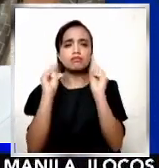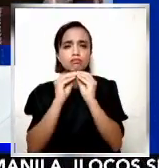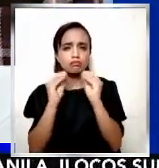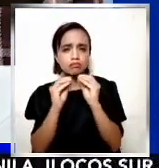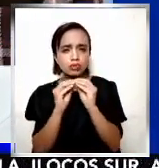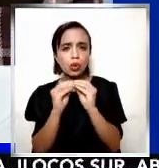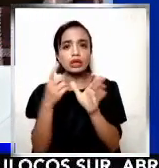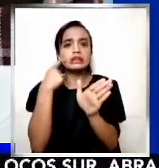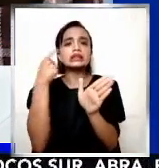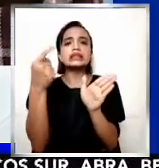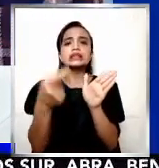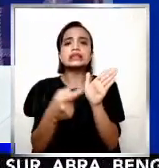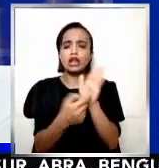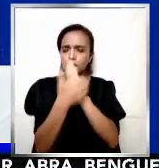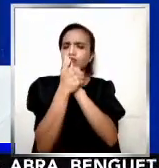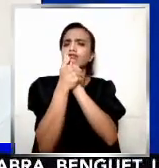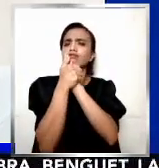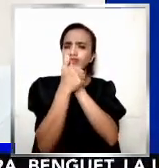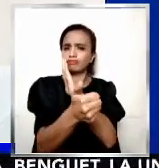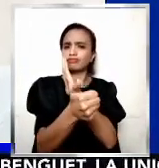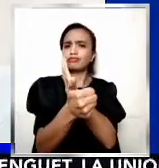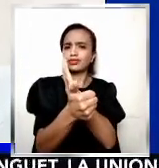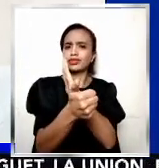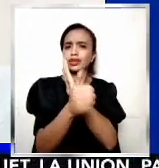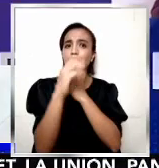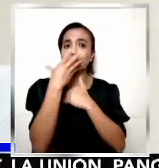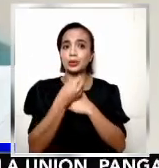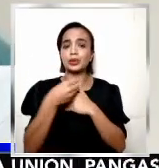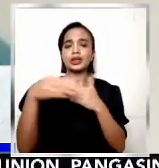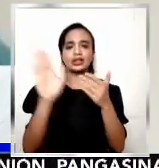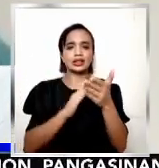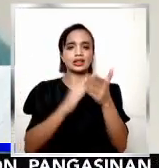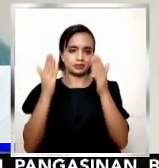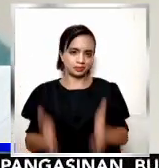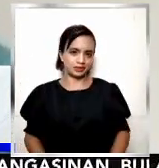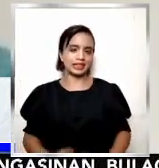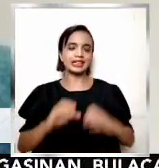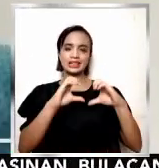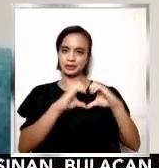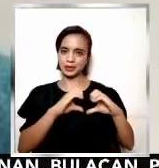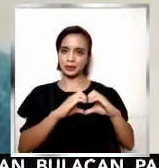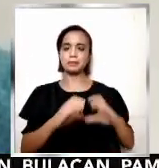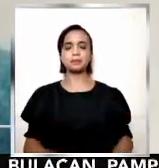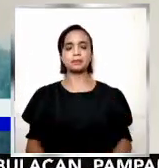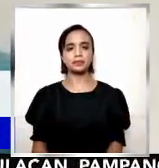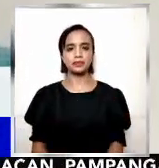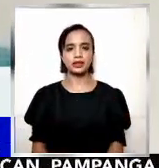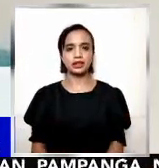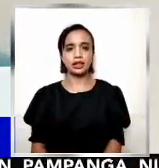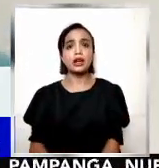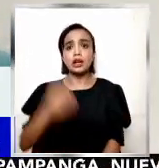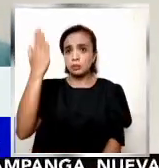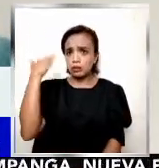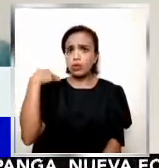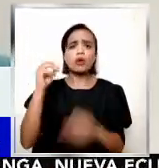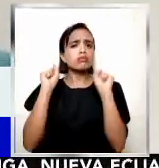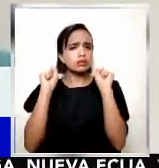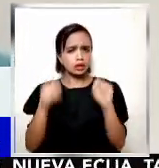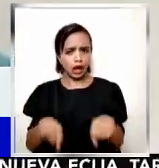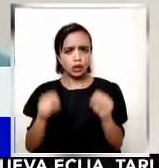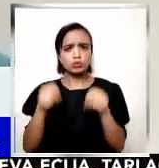ang talento ng homegrown artists ng GMA. Long before, we already have the capacity really inside